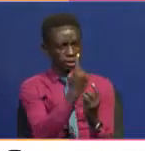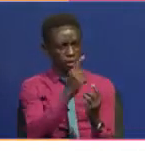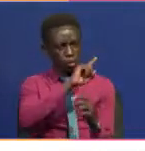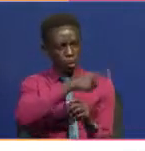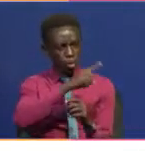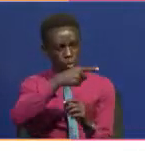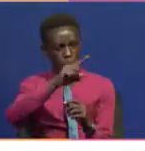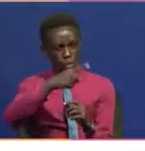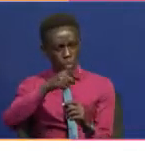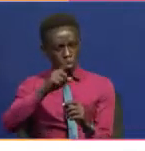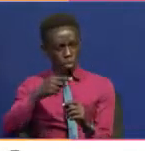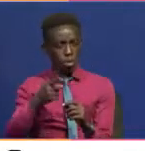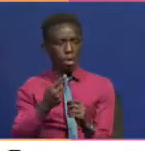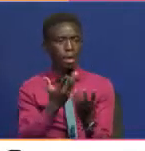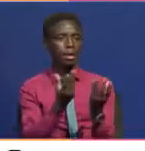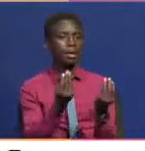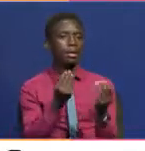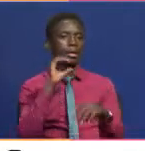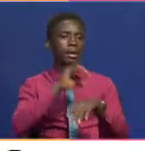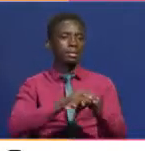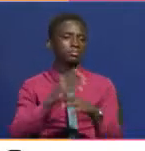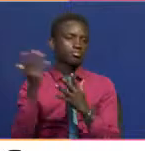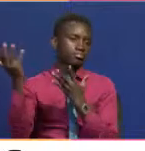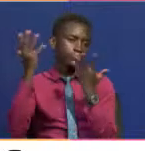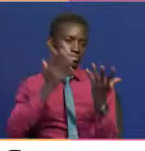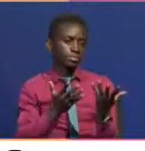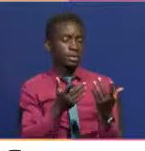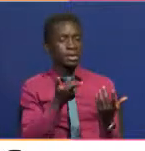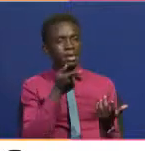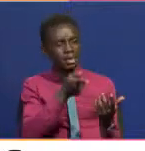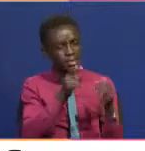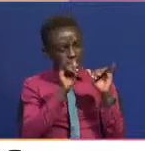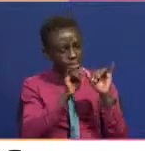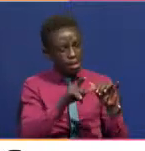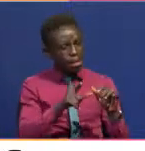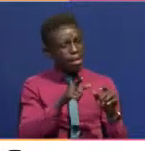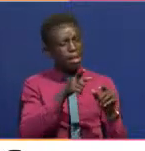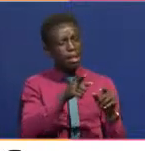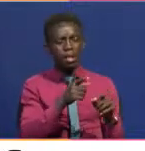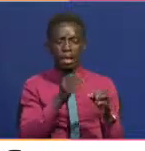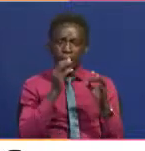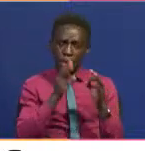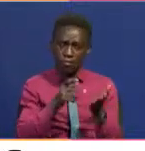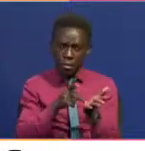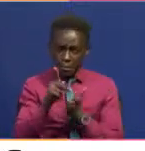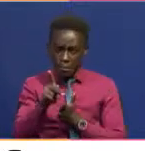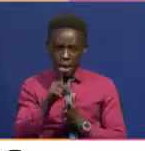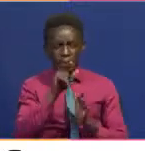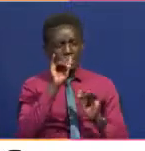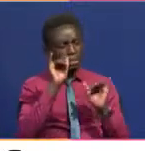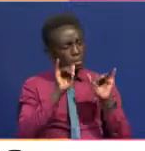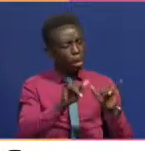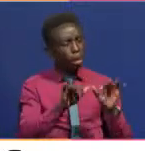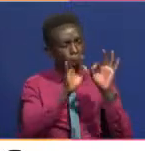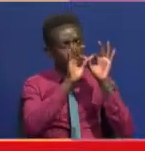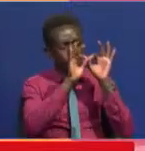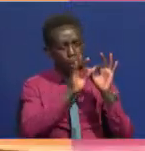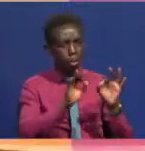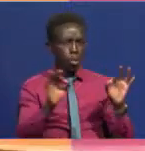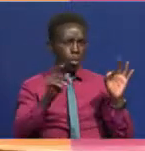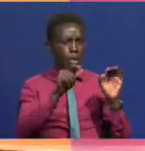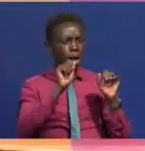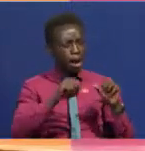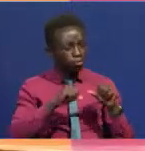to actually have the equipment. The equipment is very durable. Once you make that investment, you can play with it for